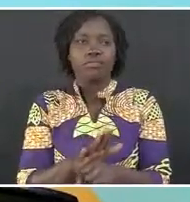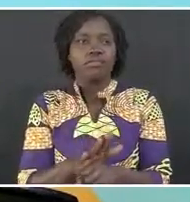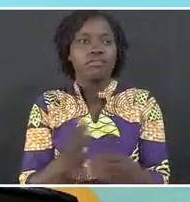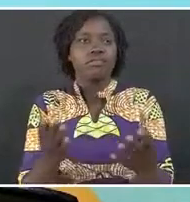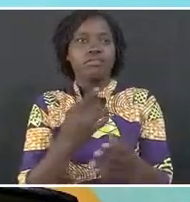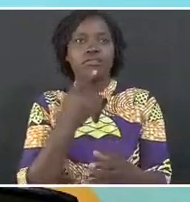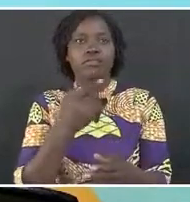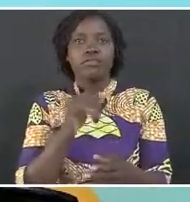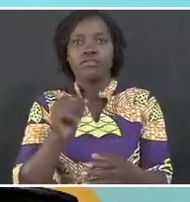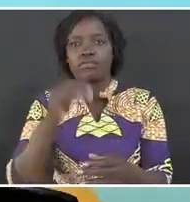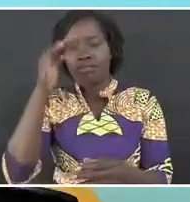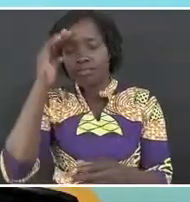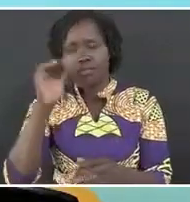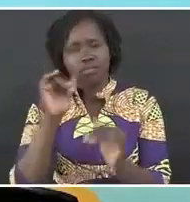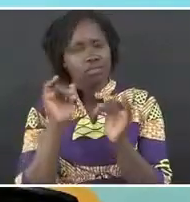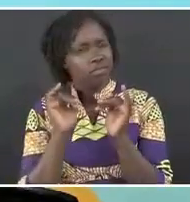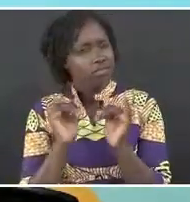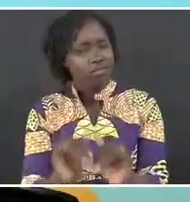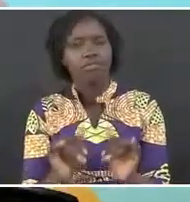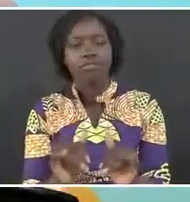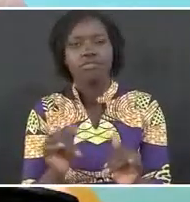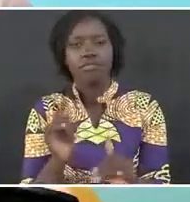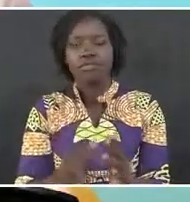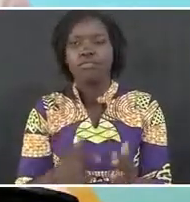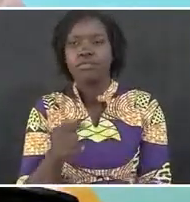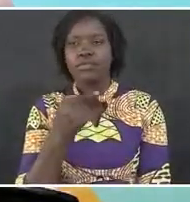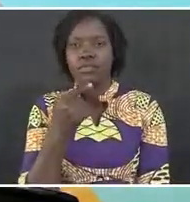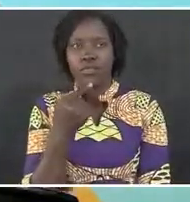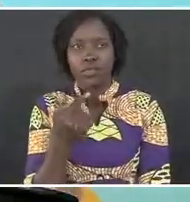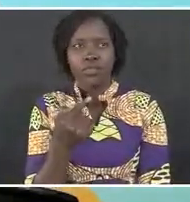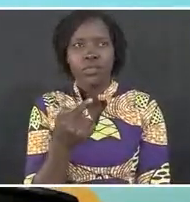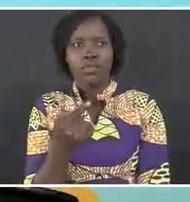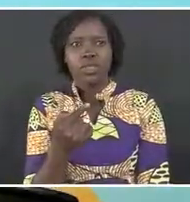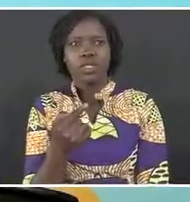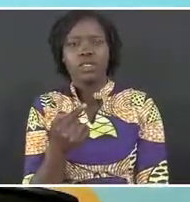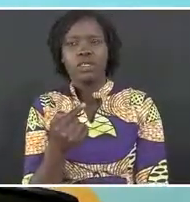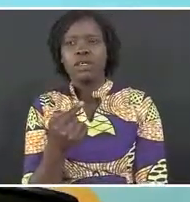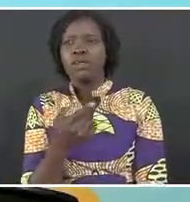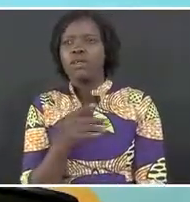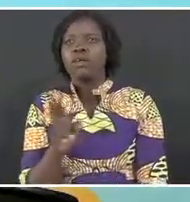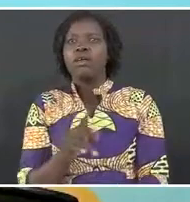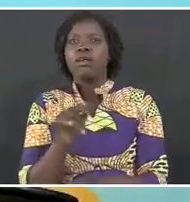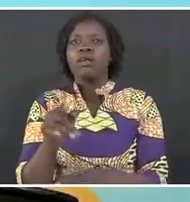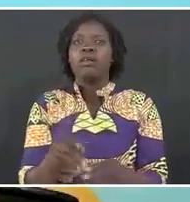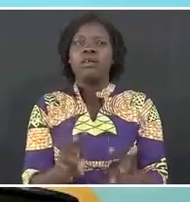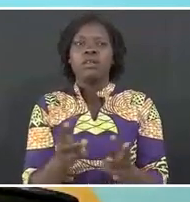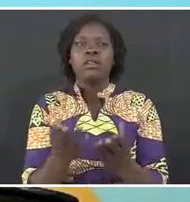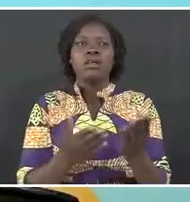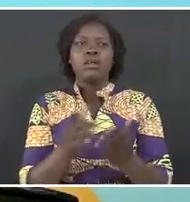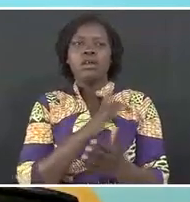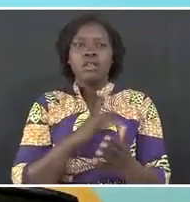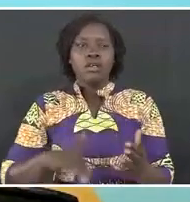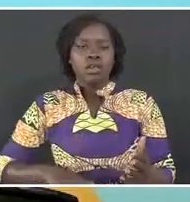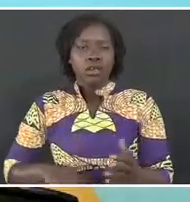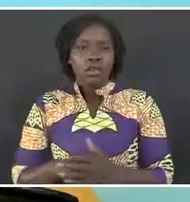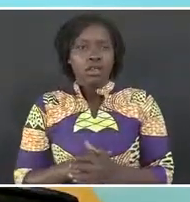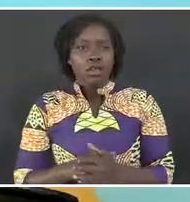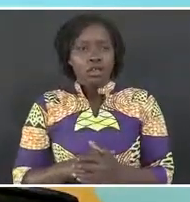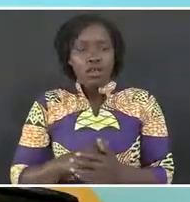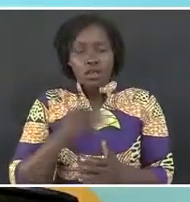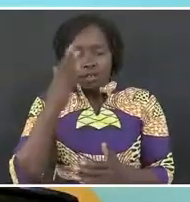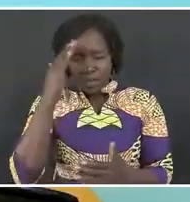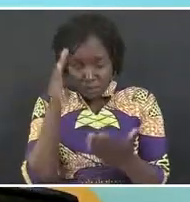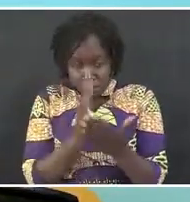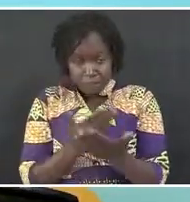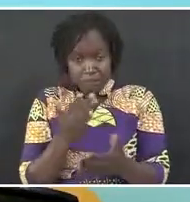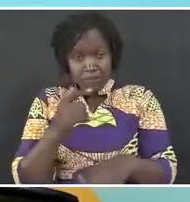sir, we stick to what we have said. It is a joy to serve the Lord. You know, sometimes